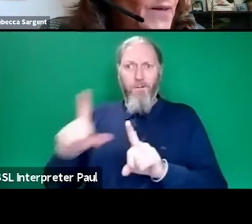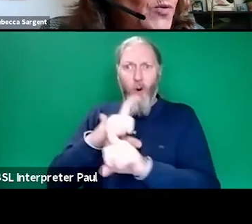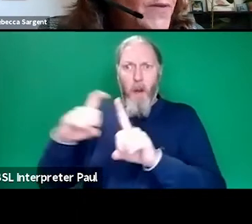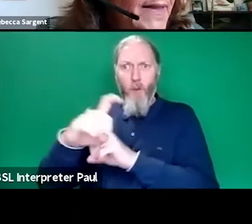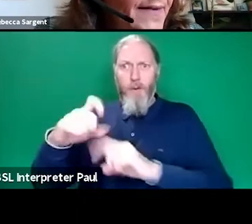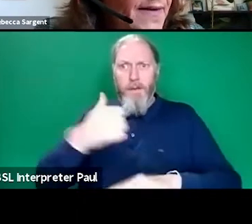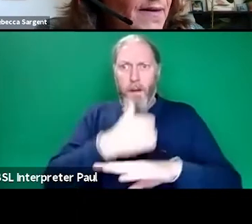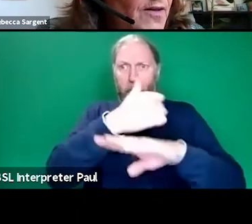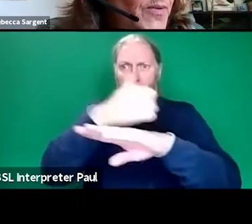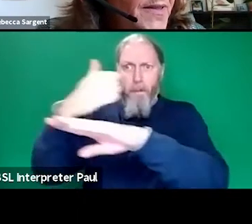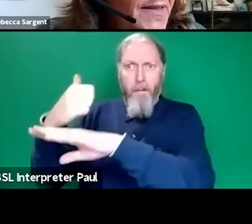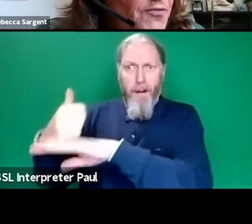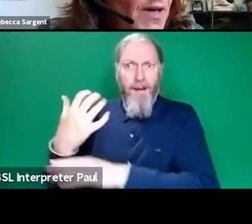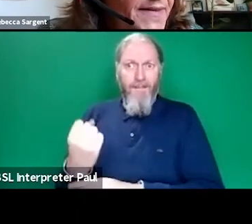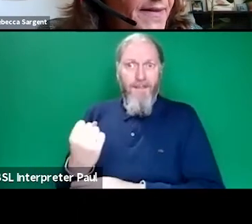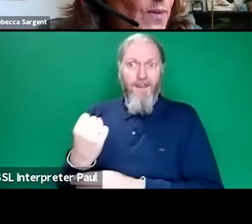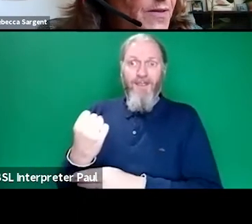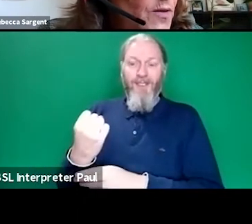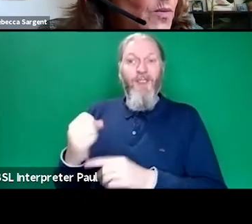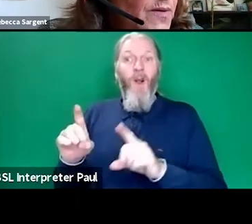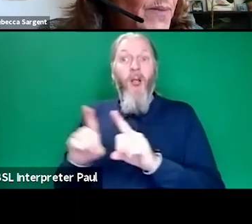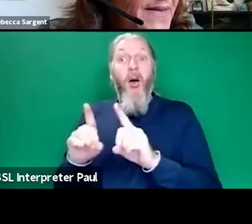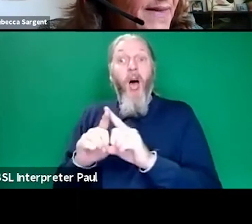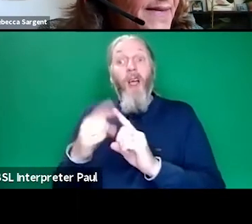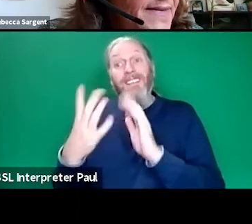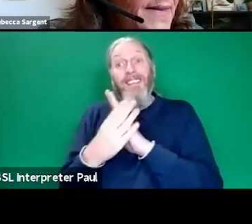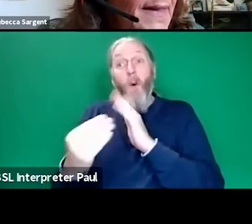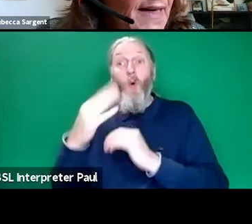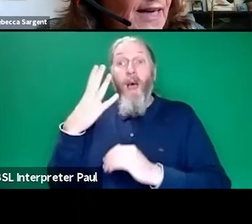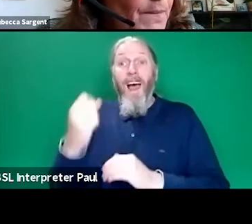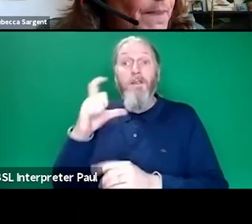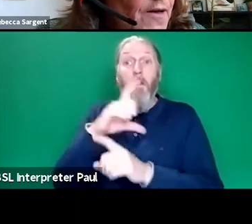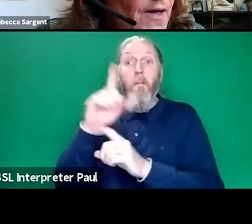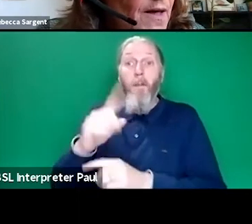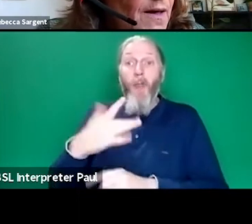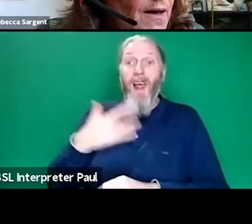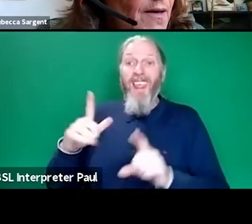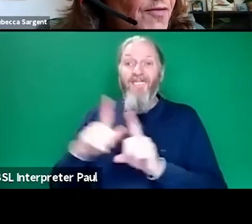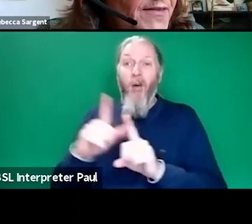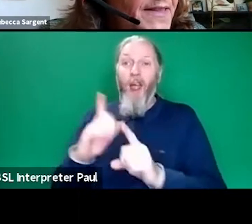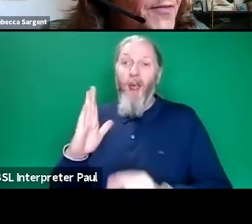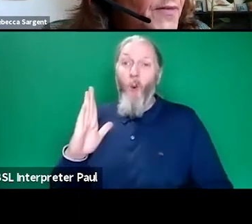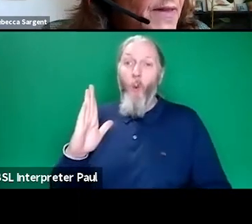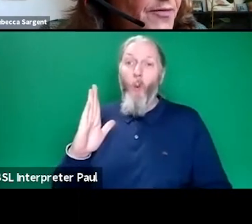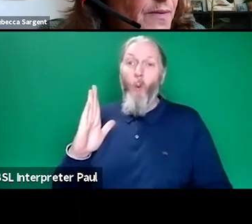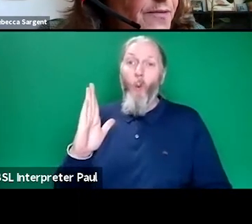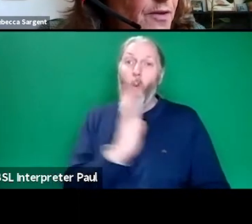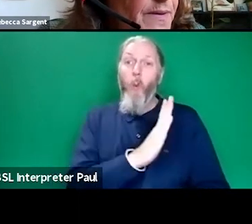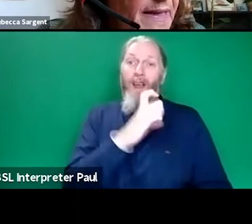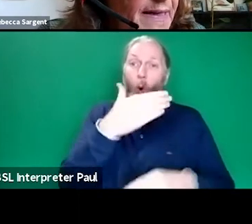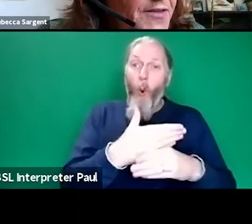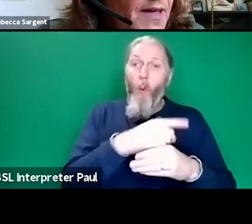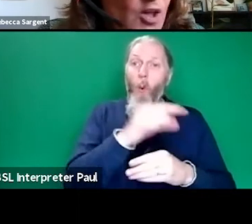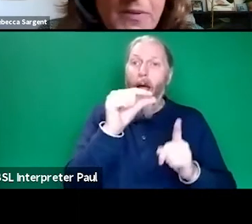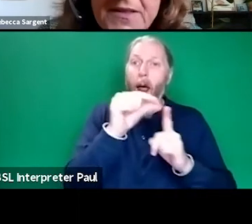an example really that our communities right down in West Cornwall and Penzance are very different really from